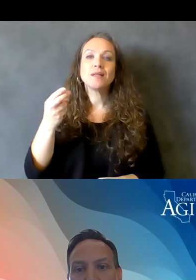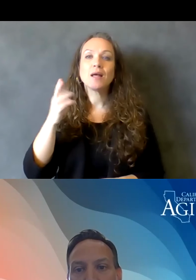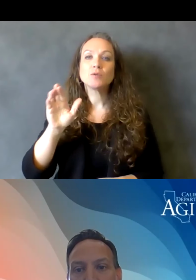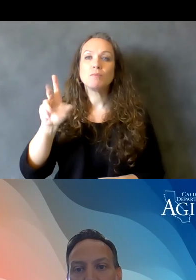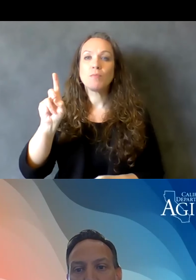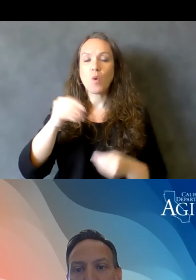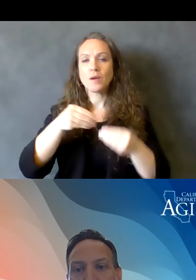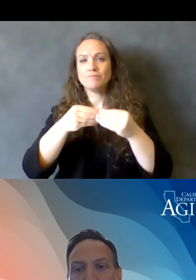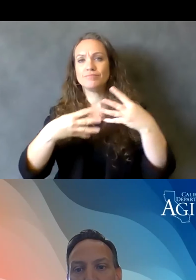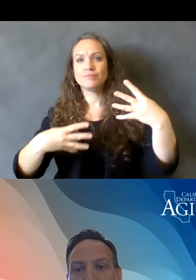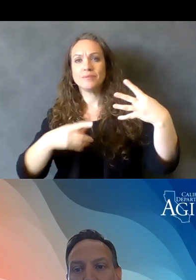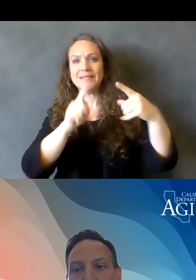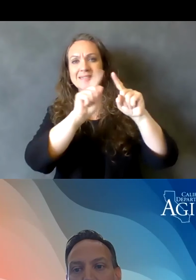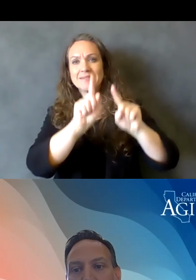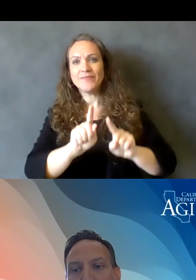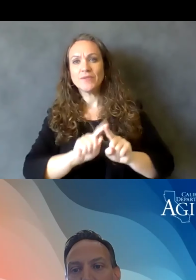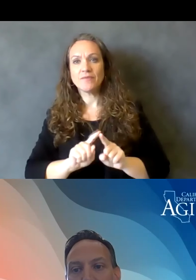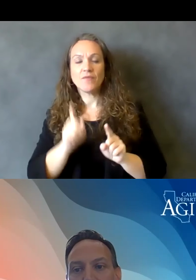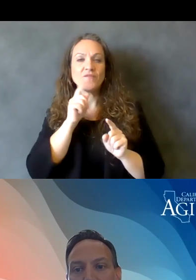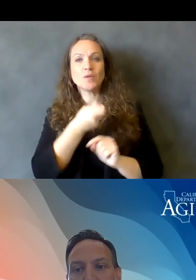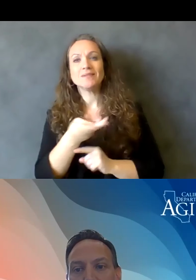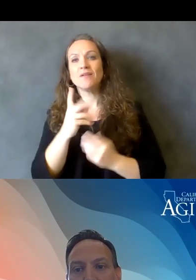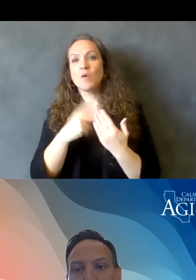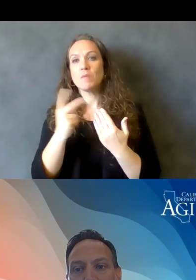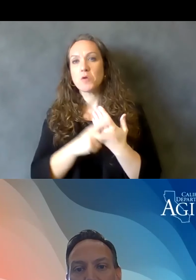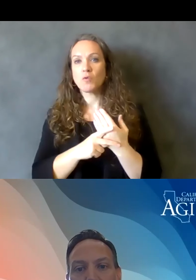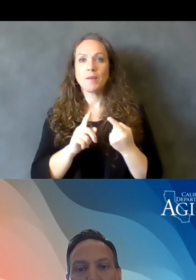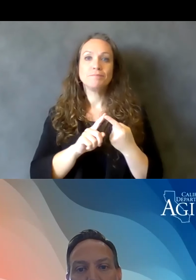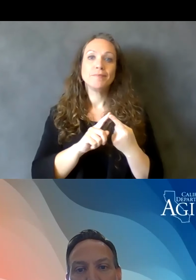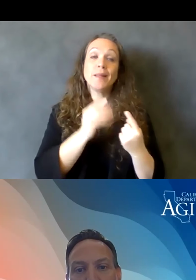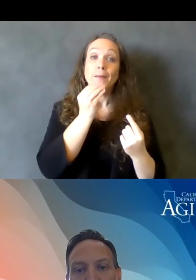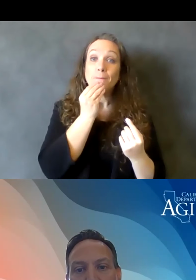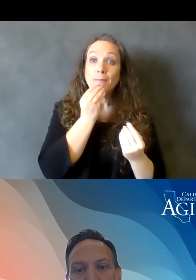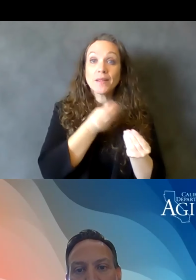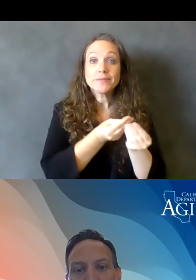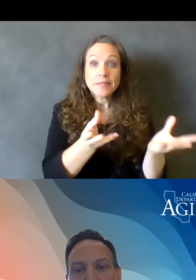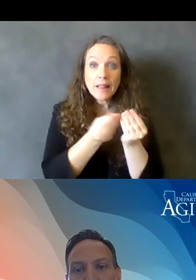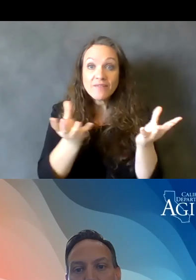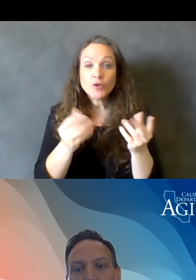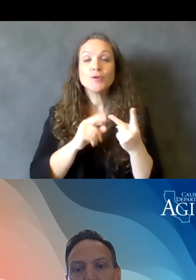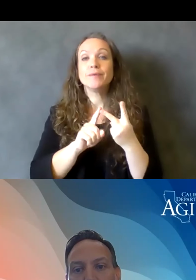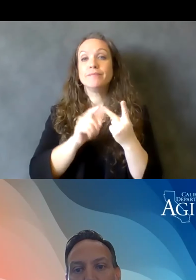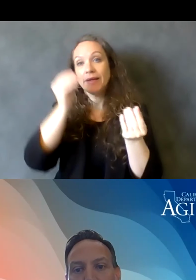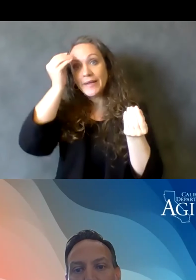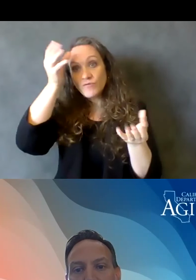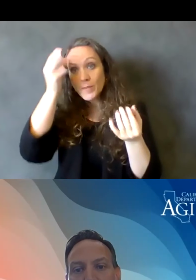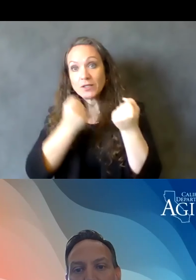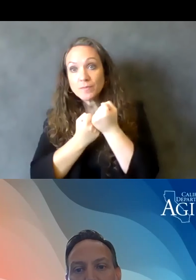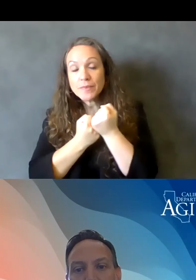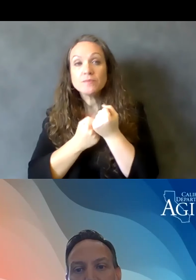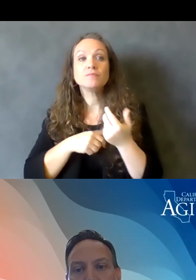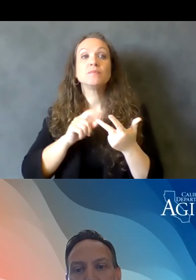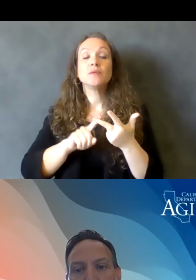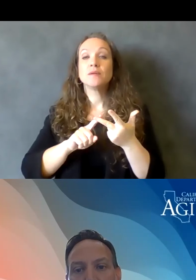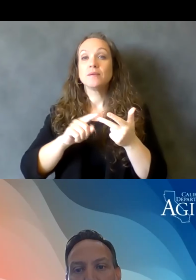adult services programs, including meals delivered, information about information assistance, Ombudsman